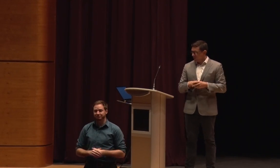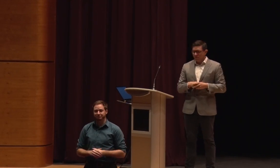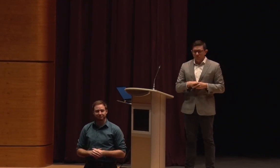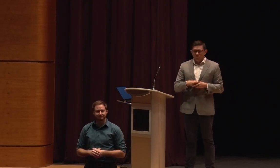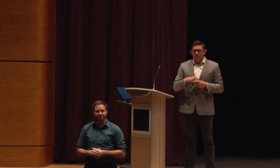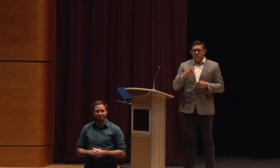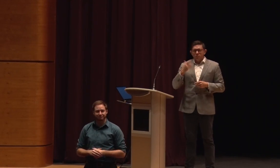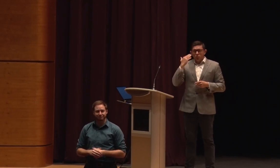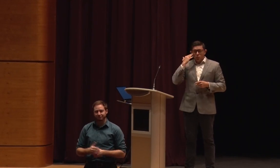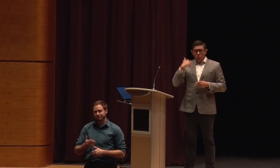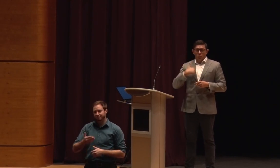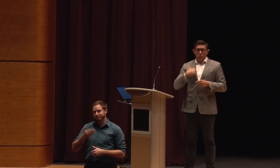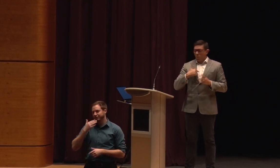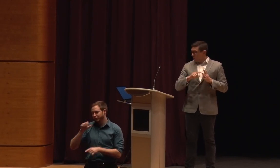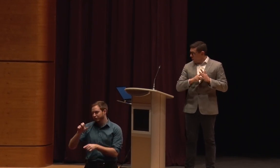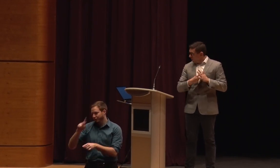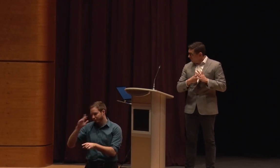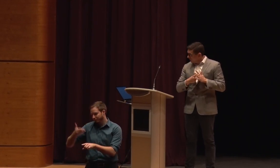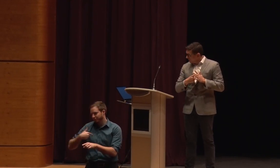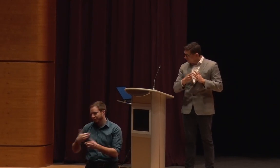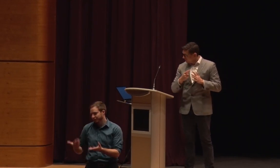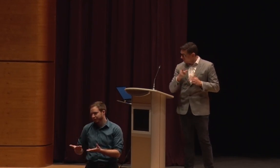Thank you, Sean, for having me here.